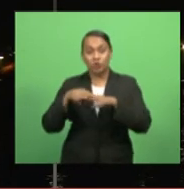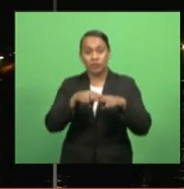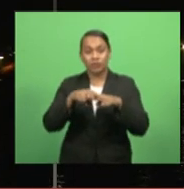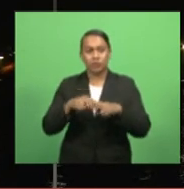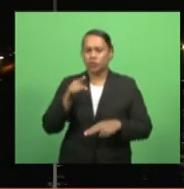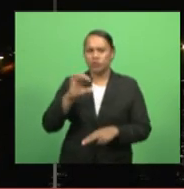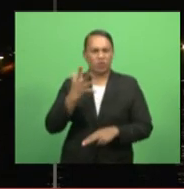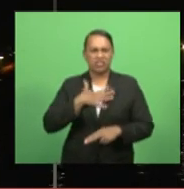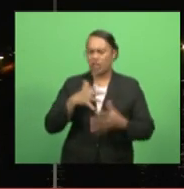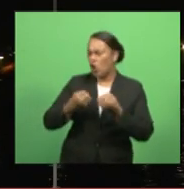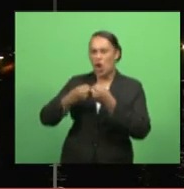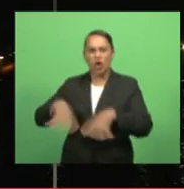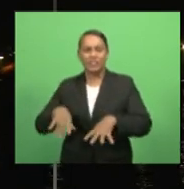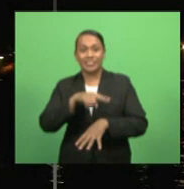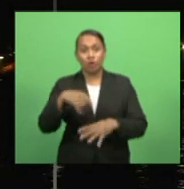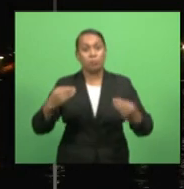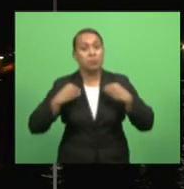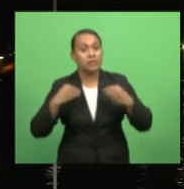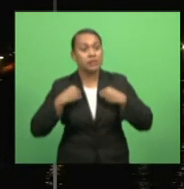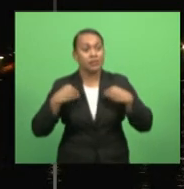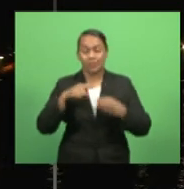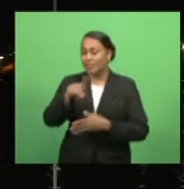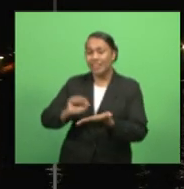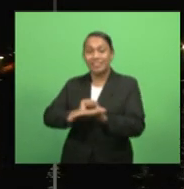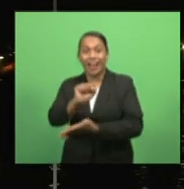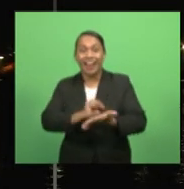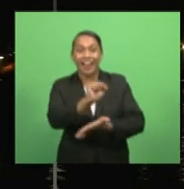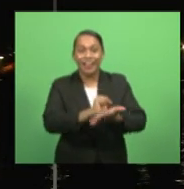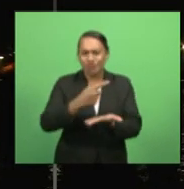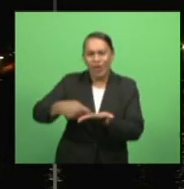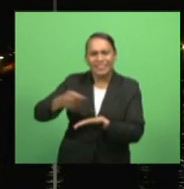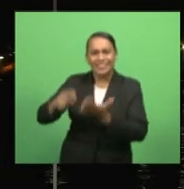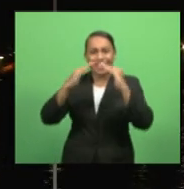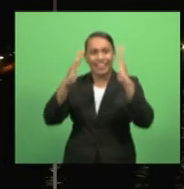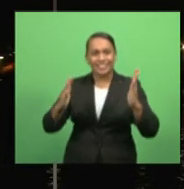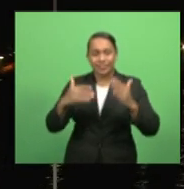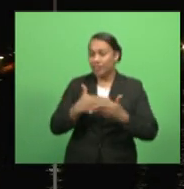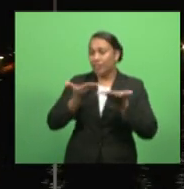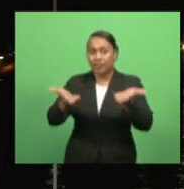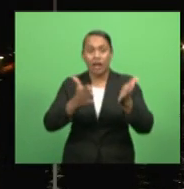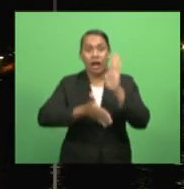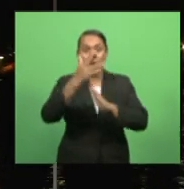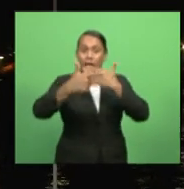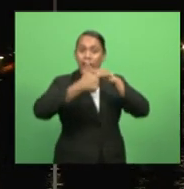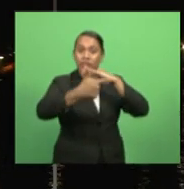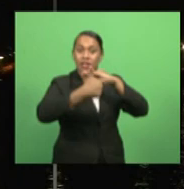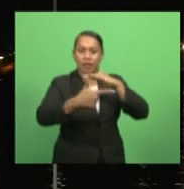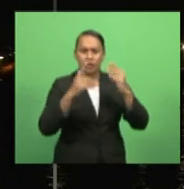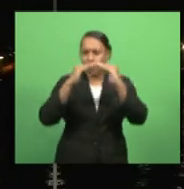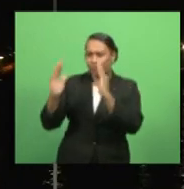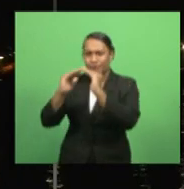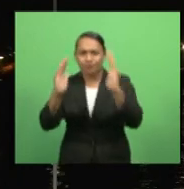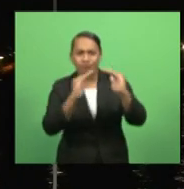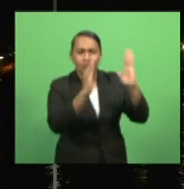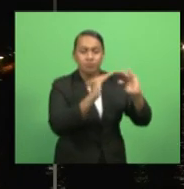real estate agents take over the task of selling their high-end residential lots. This follows the awarding of tenders to various